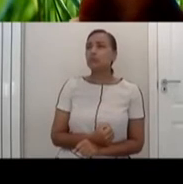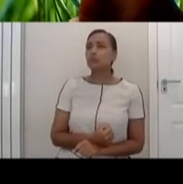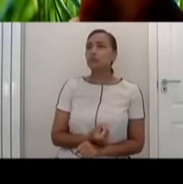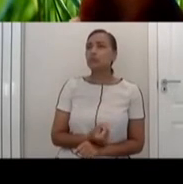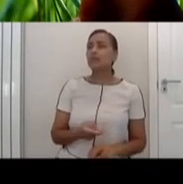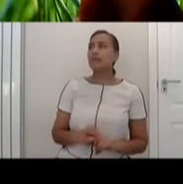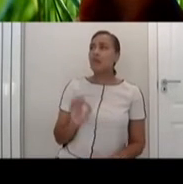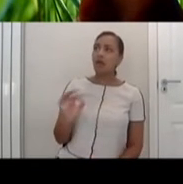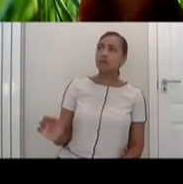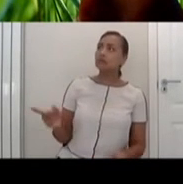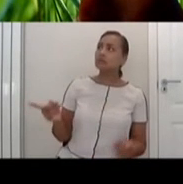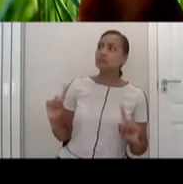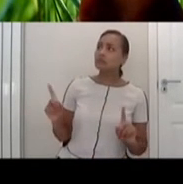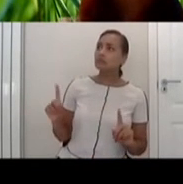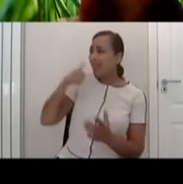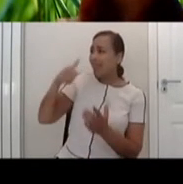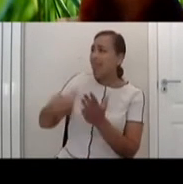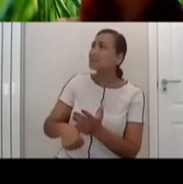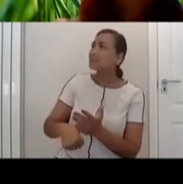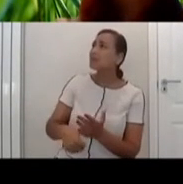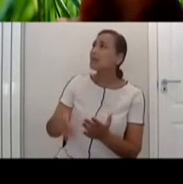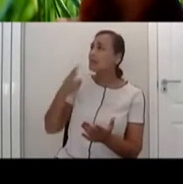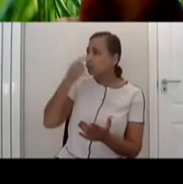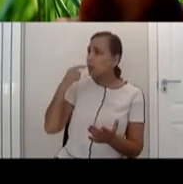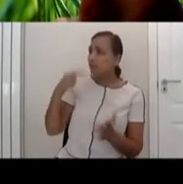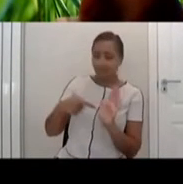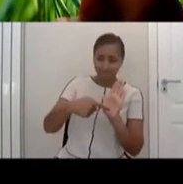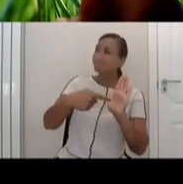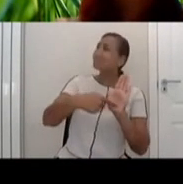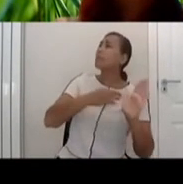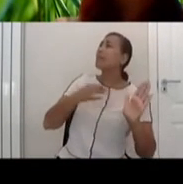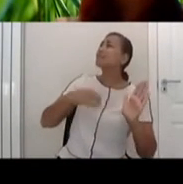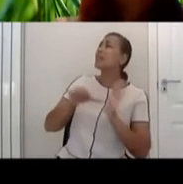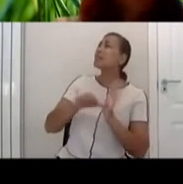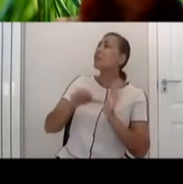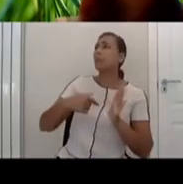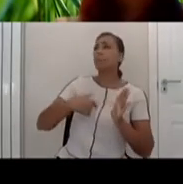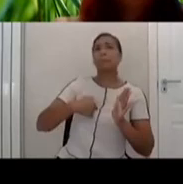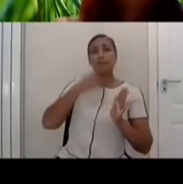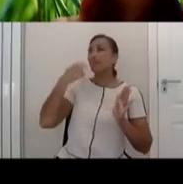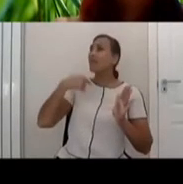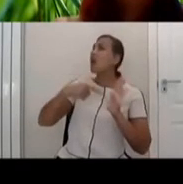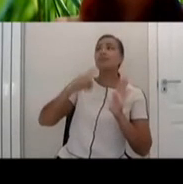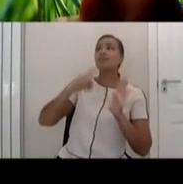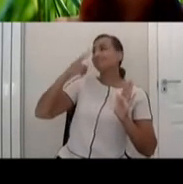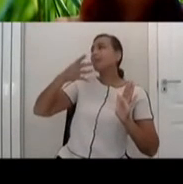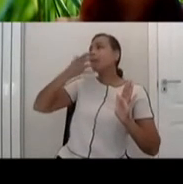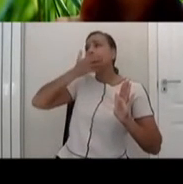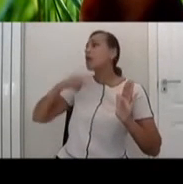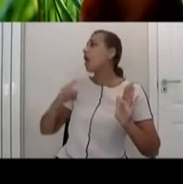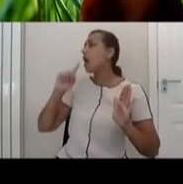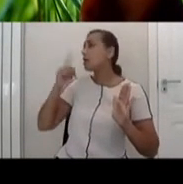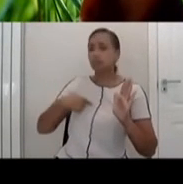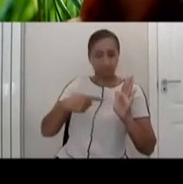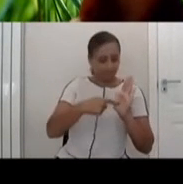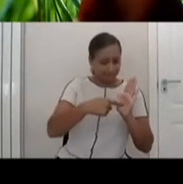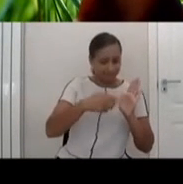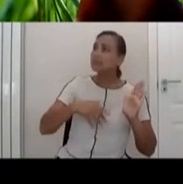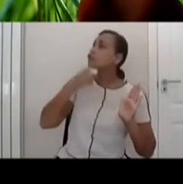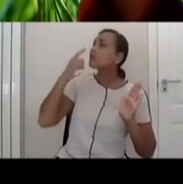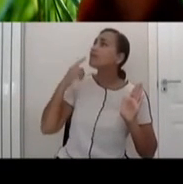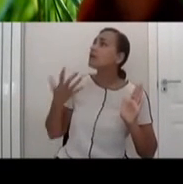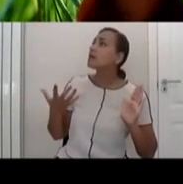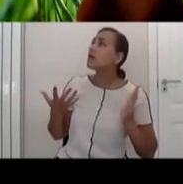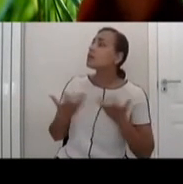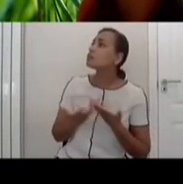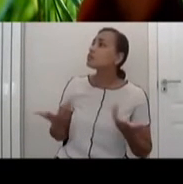for written confirmation or you know, a letter from their GP or things. I'm not aware, to be honest with you. But I